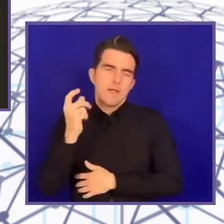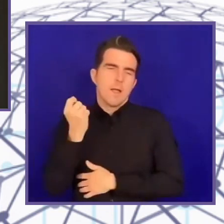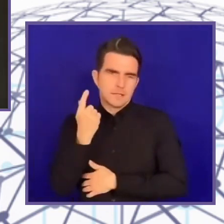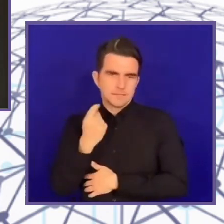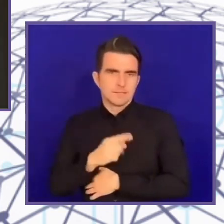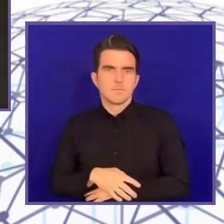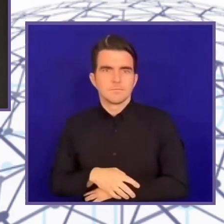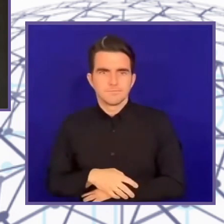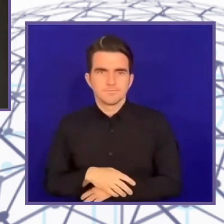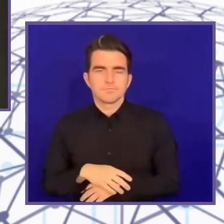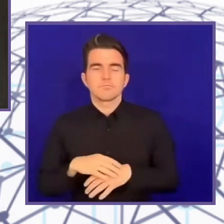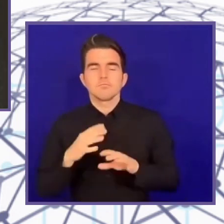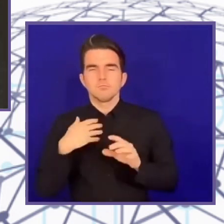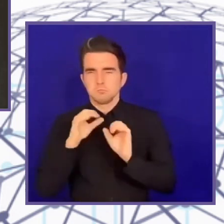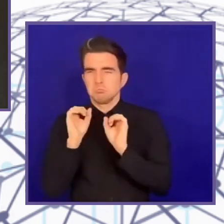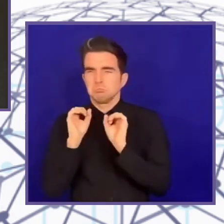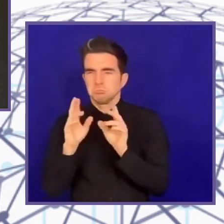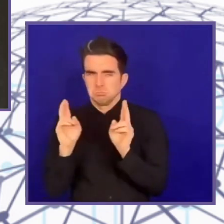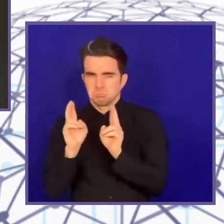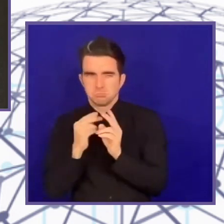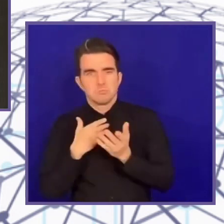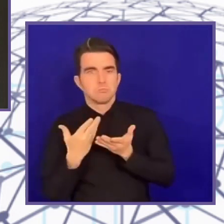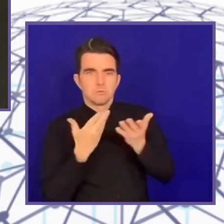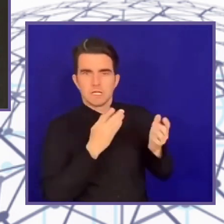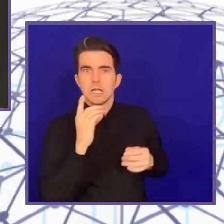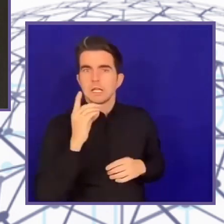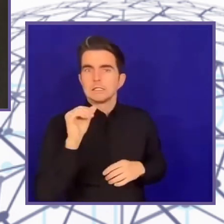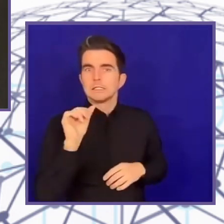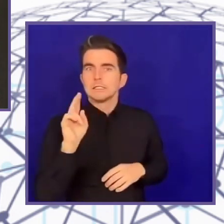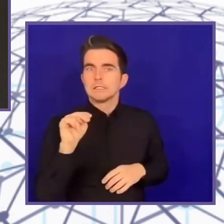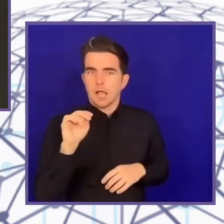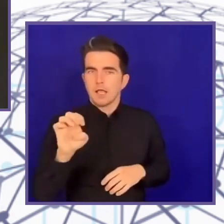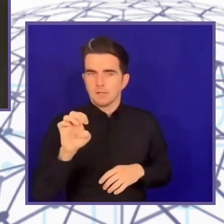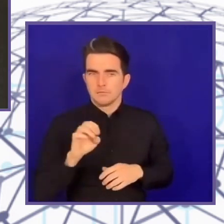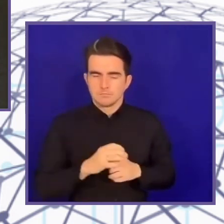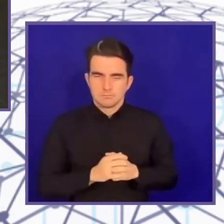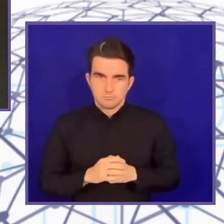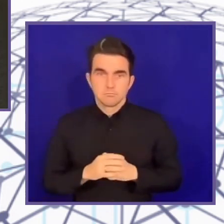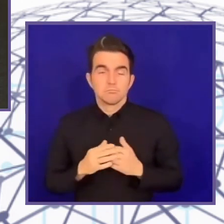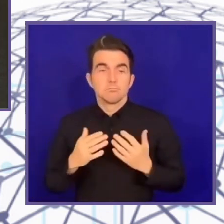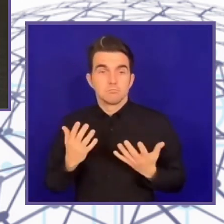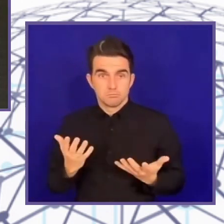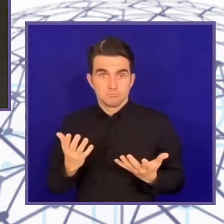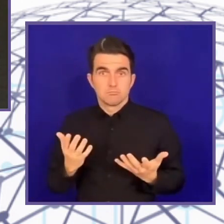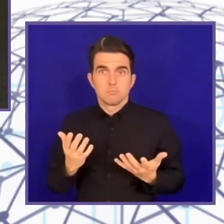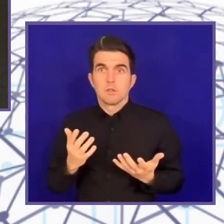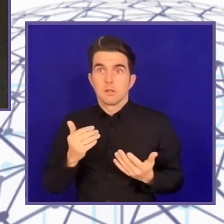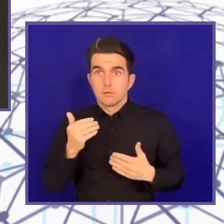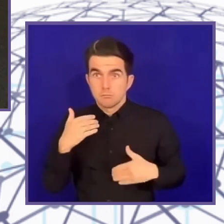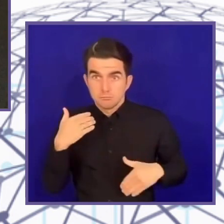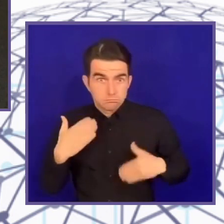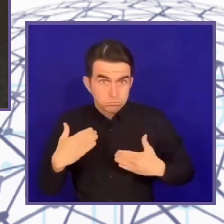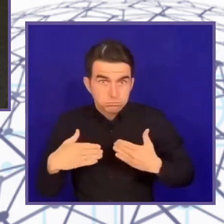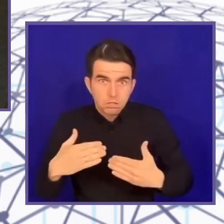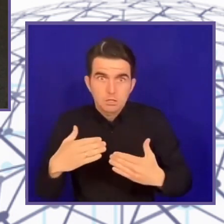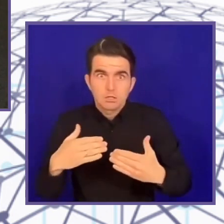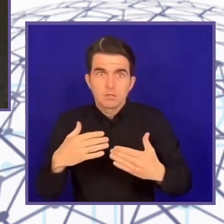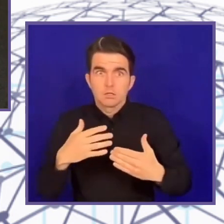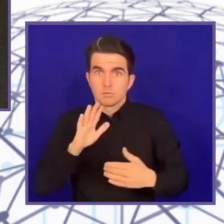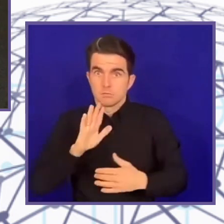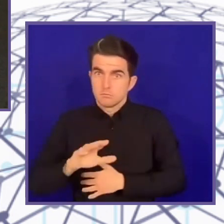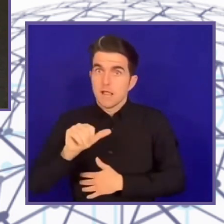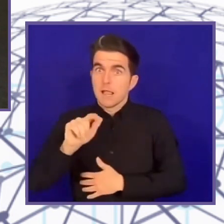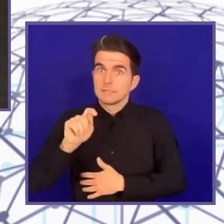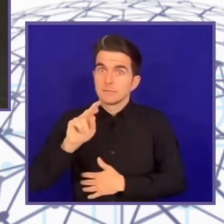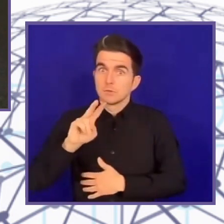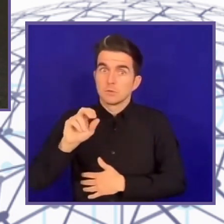2030 is to work very much with people with disabilities in the context of the country. So if, for example,